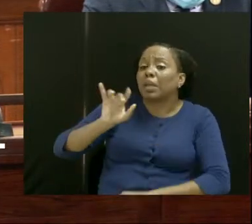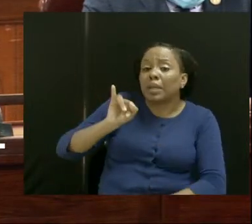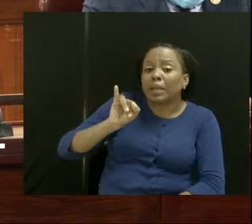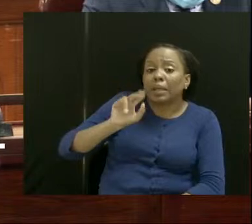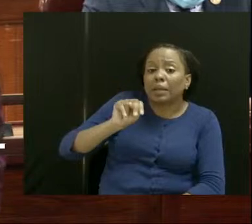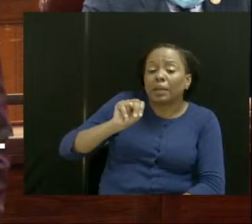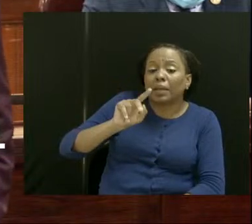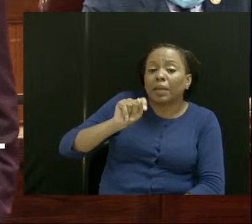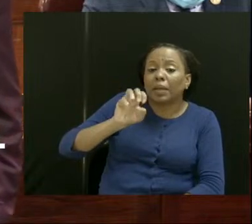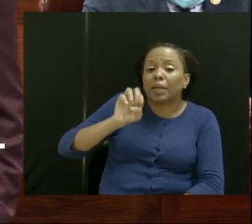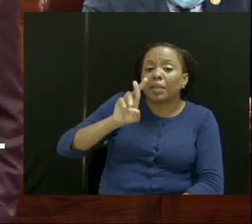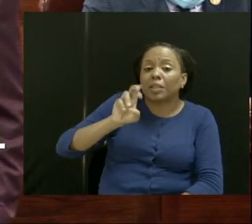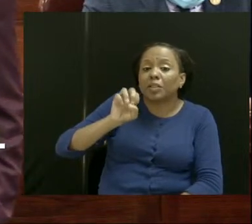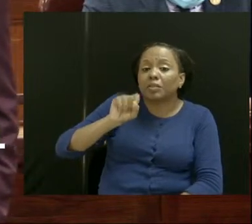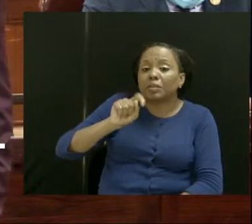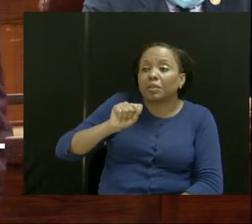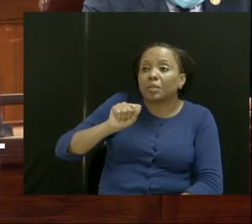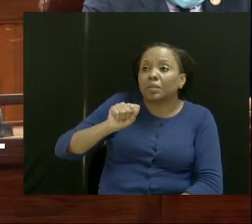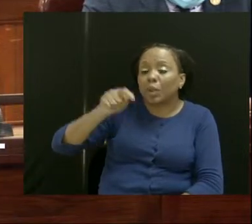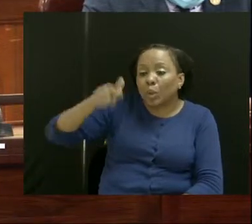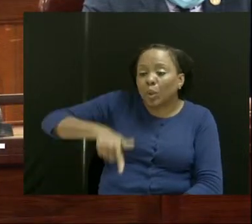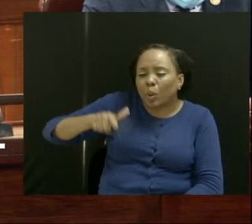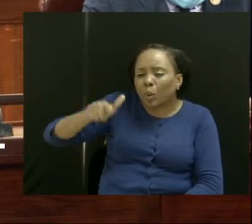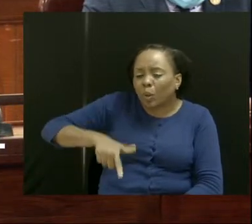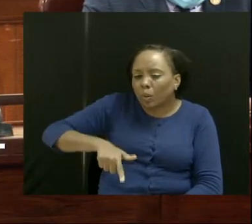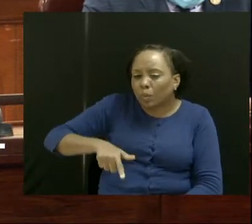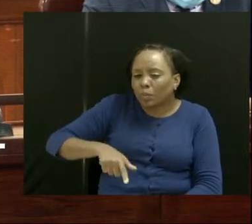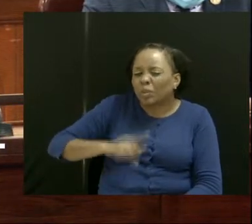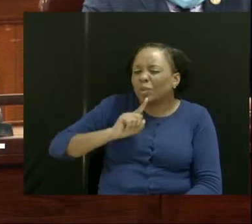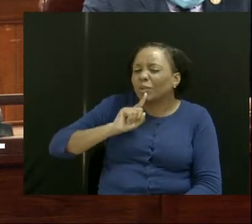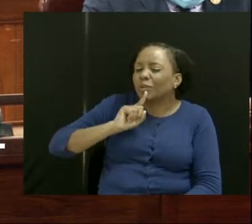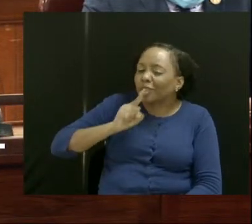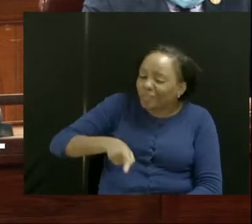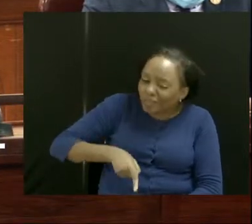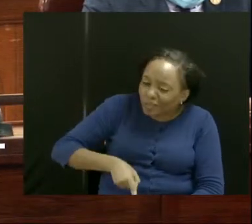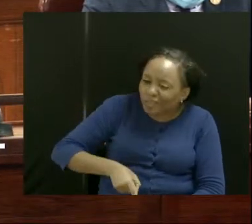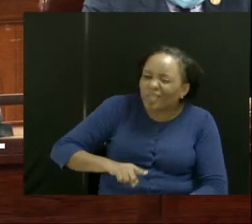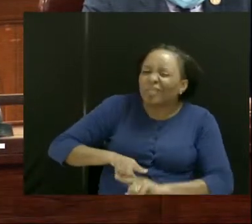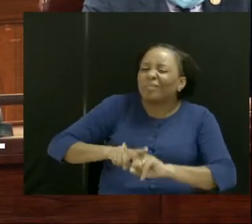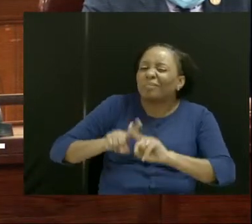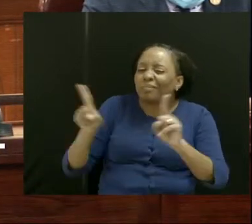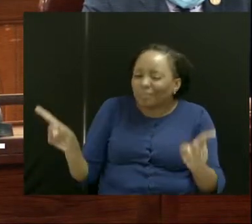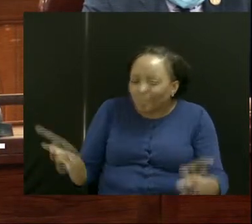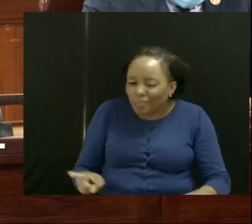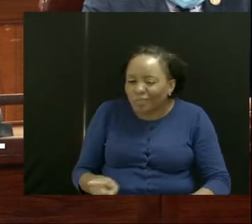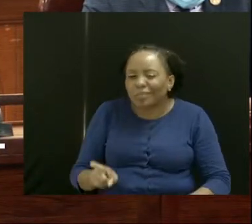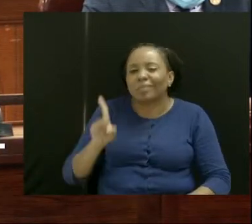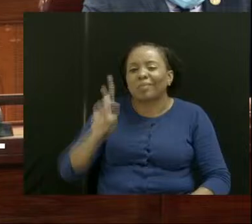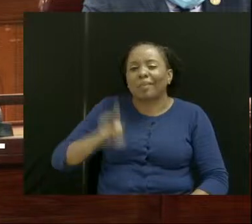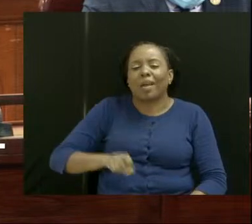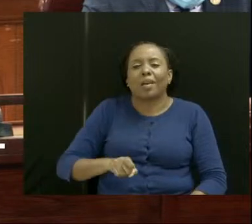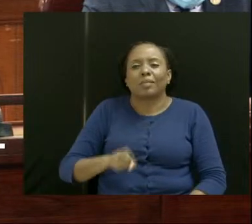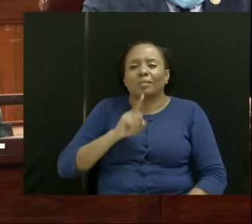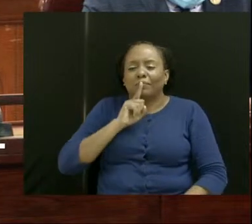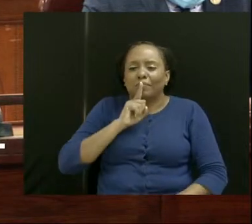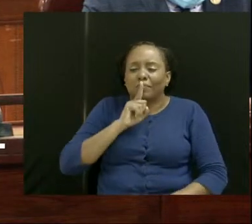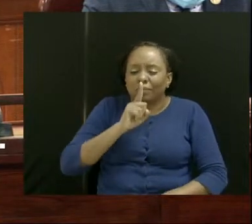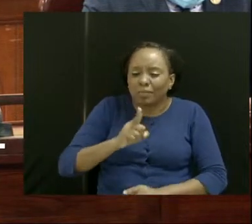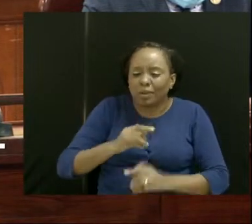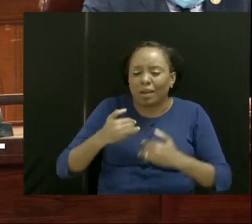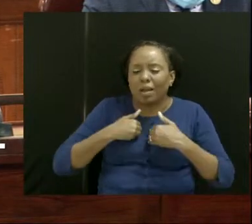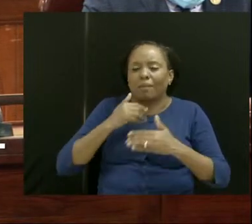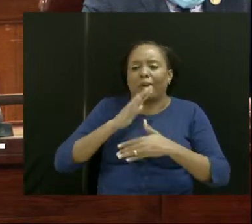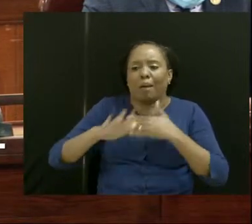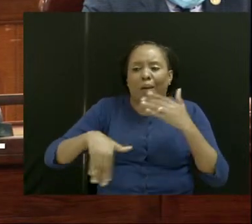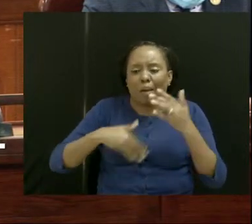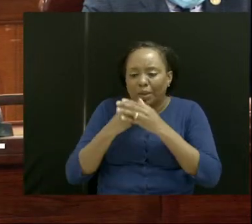have to give the fuller context so that those of us who look on, who are